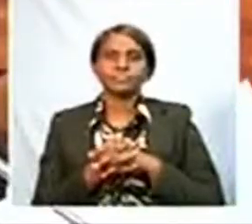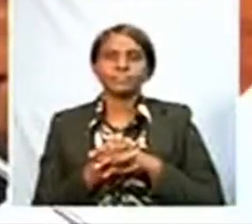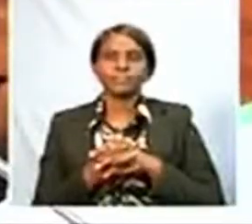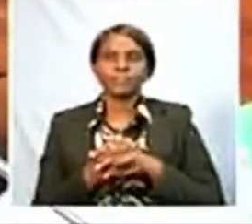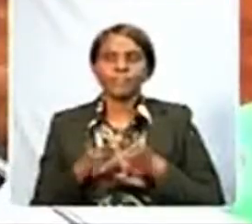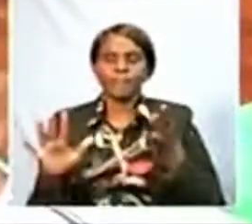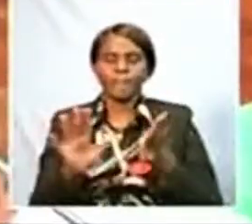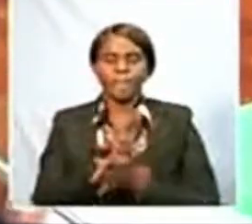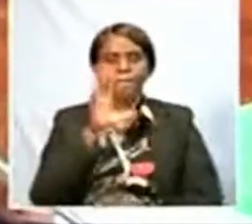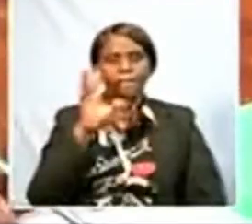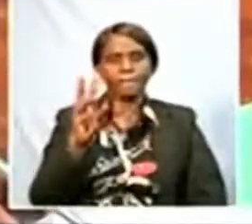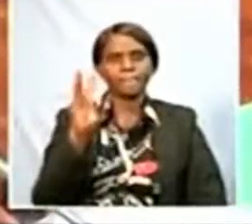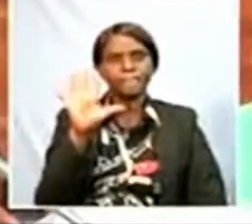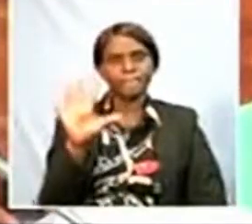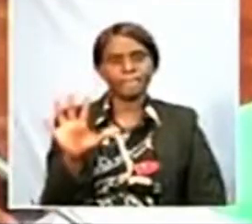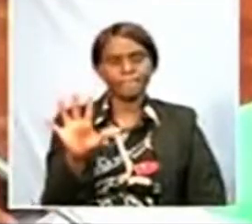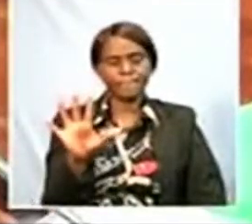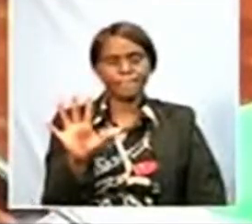Page 65.